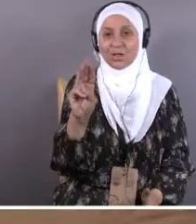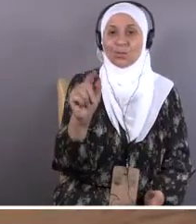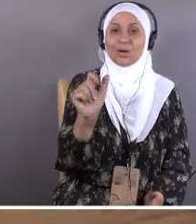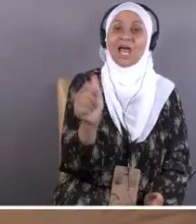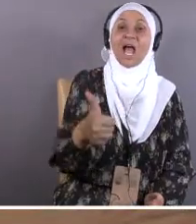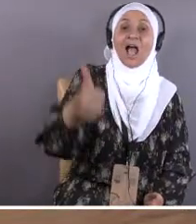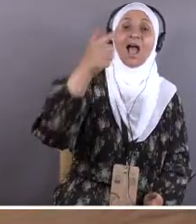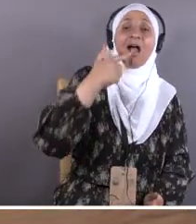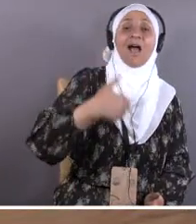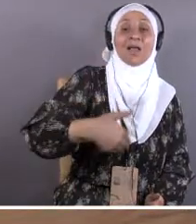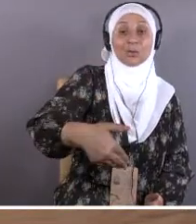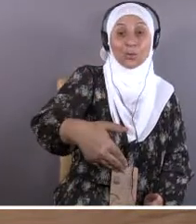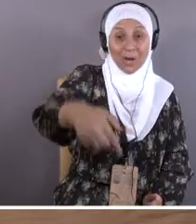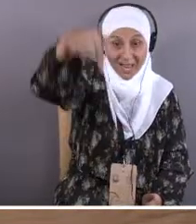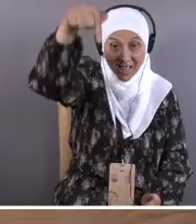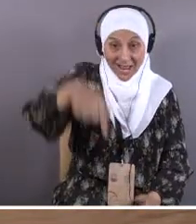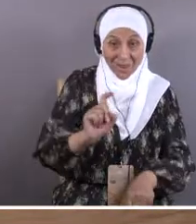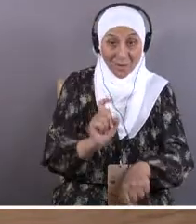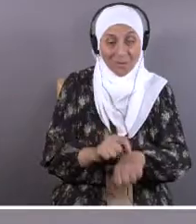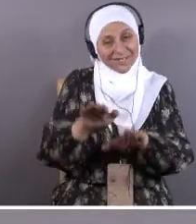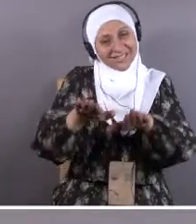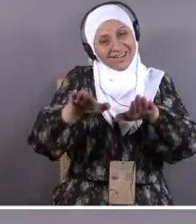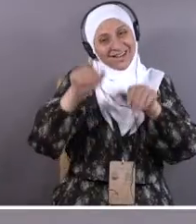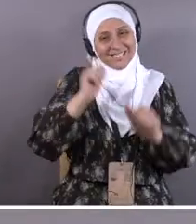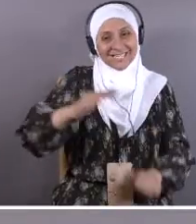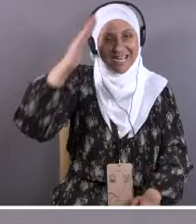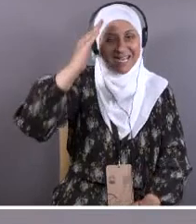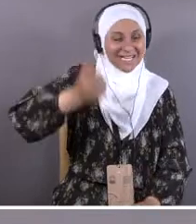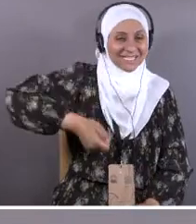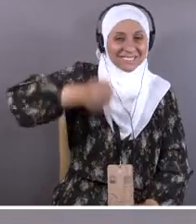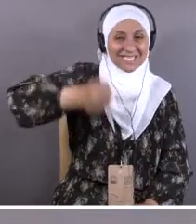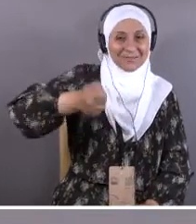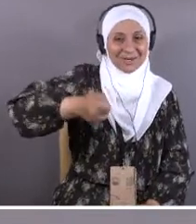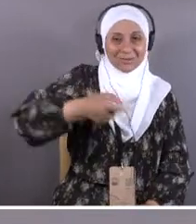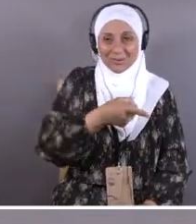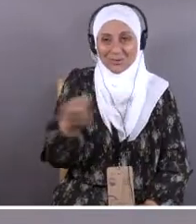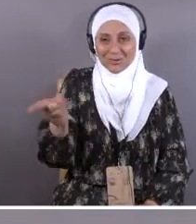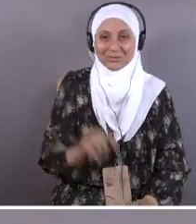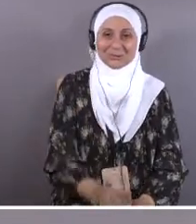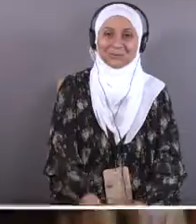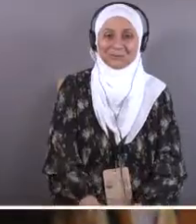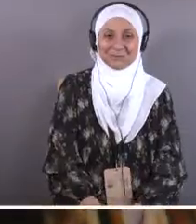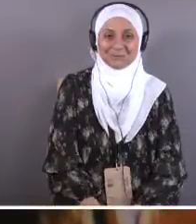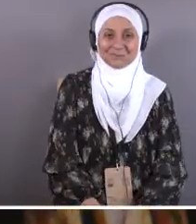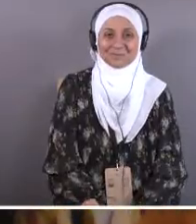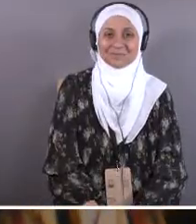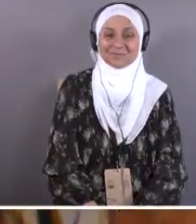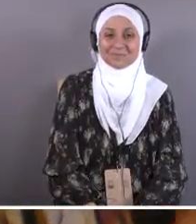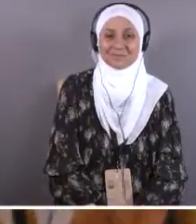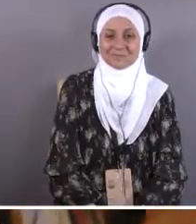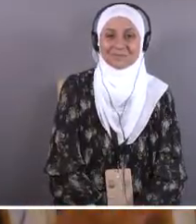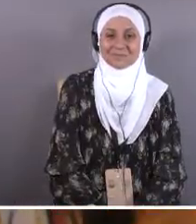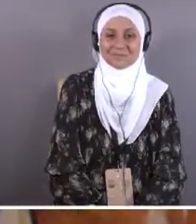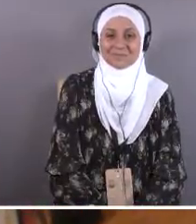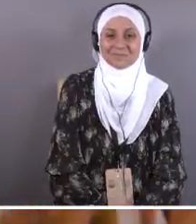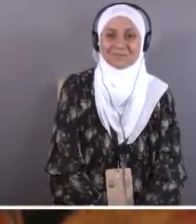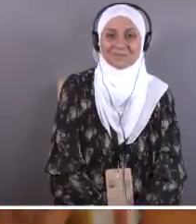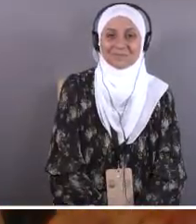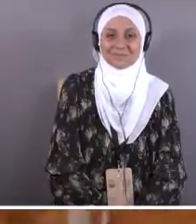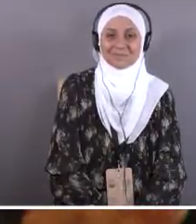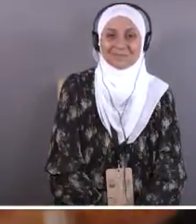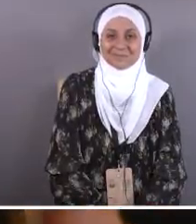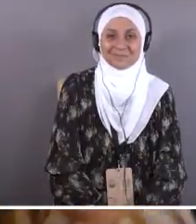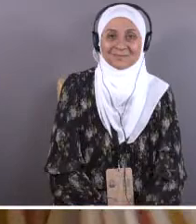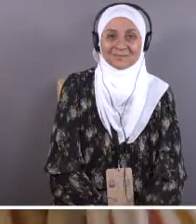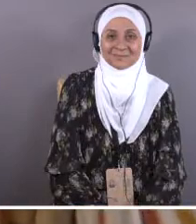come. And our irthuna, which is our legacy, should be sustainable. I have come to the end of it. May the peace and blessings of God be upon you